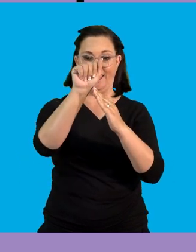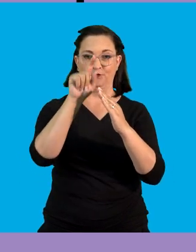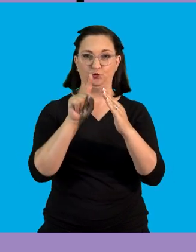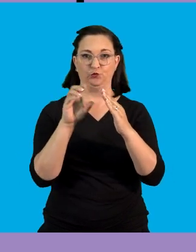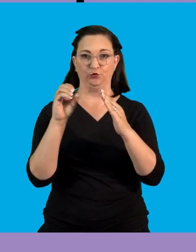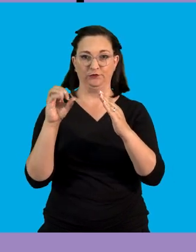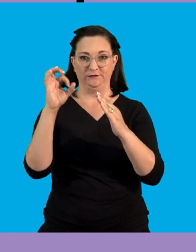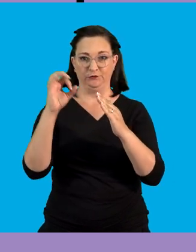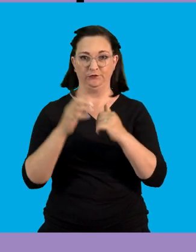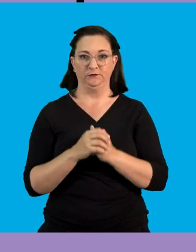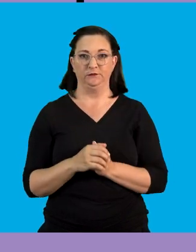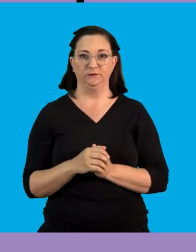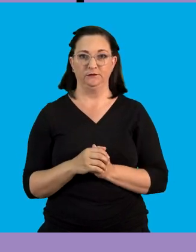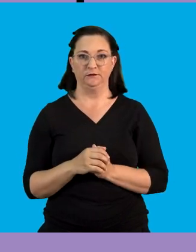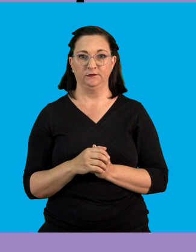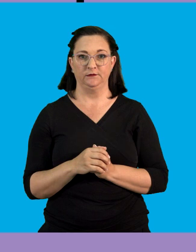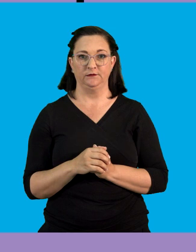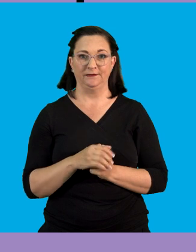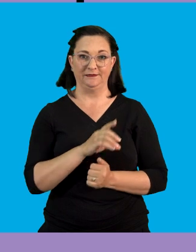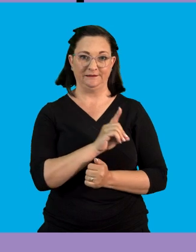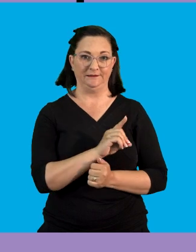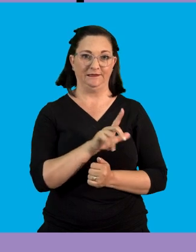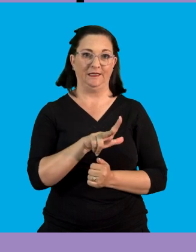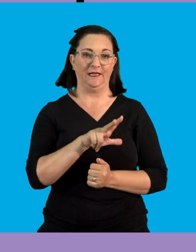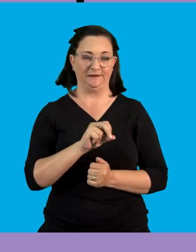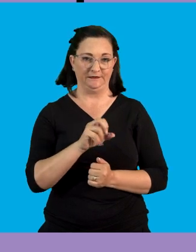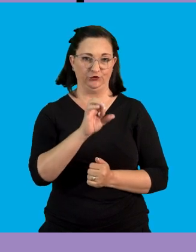and angle D is 80 degrees